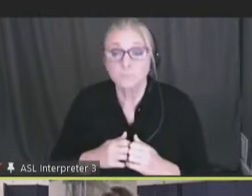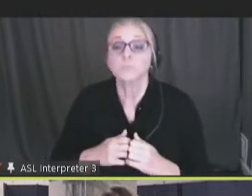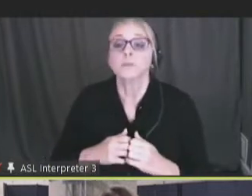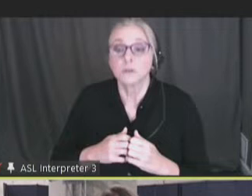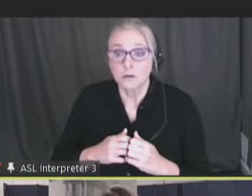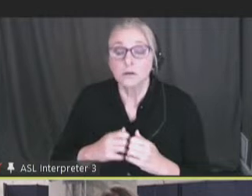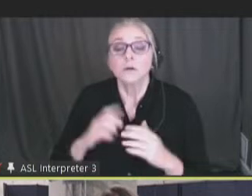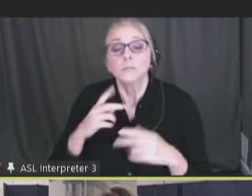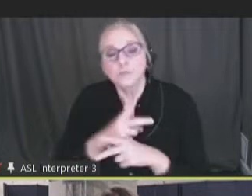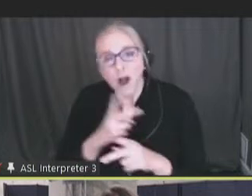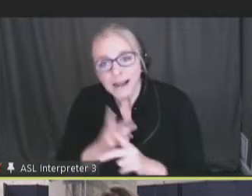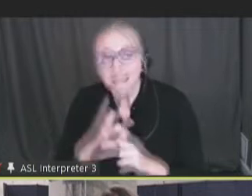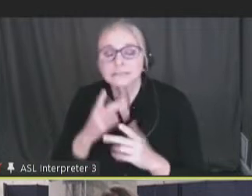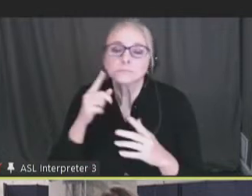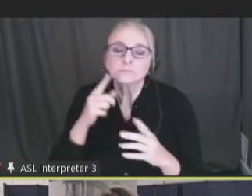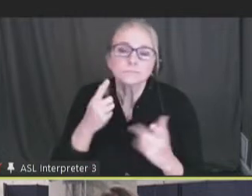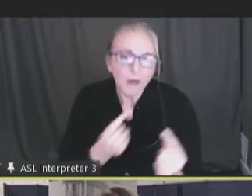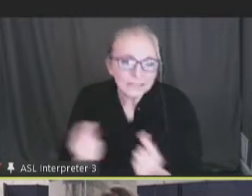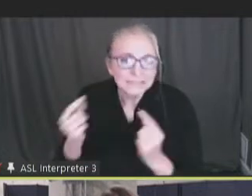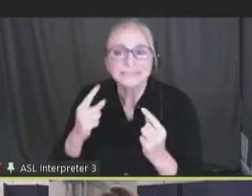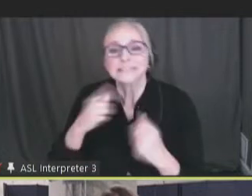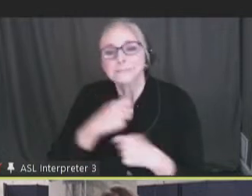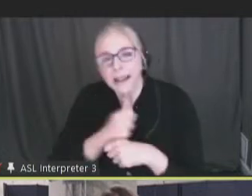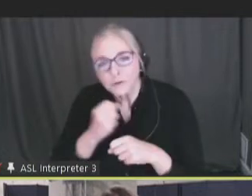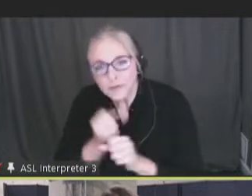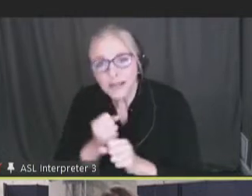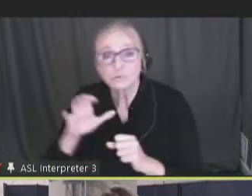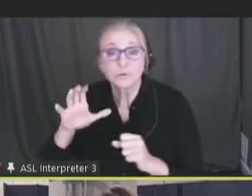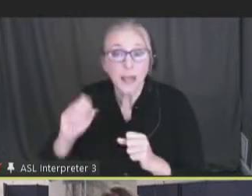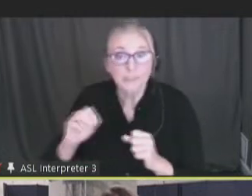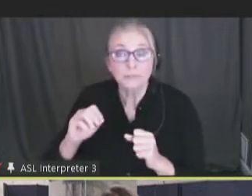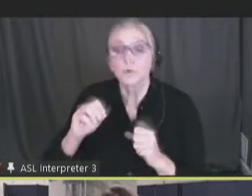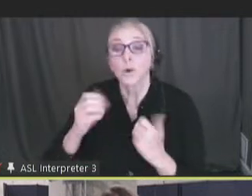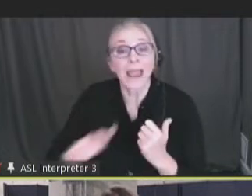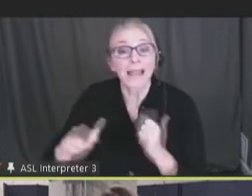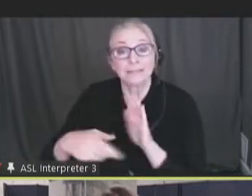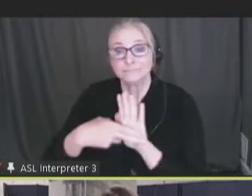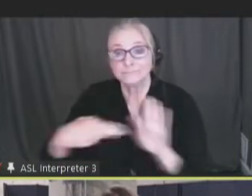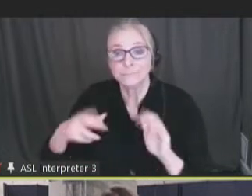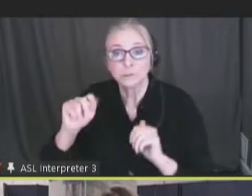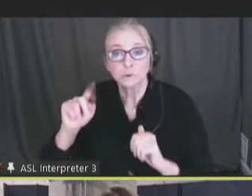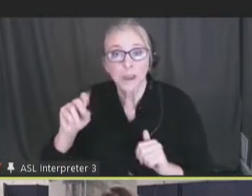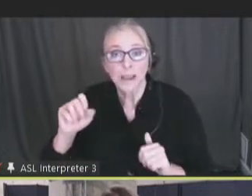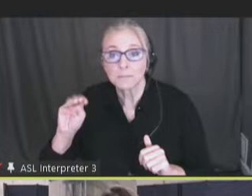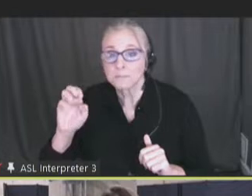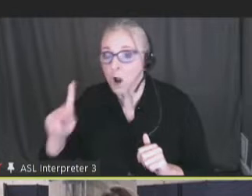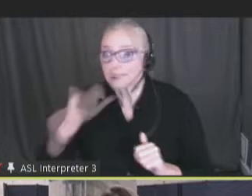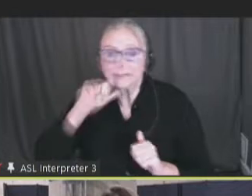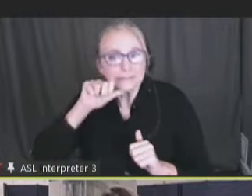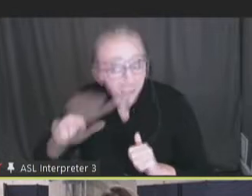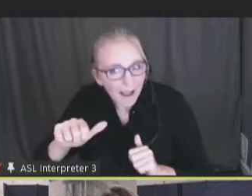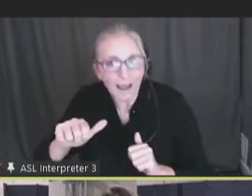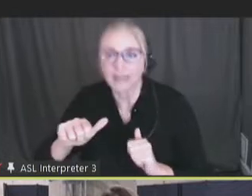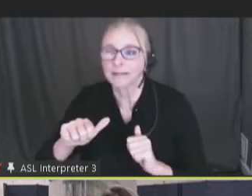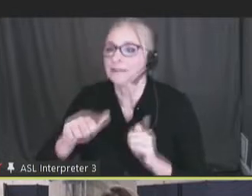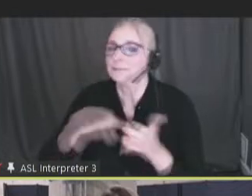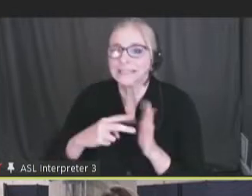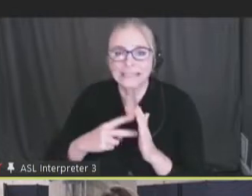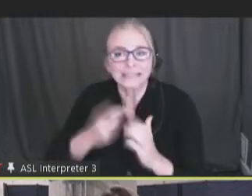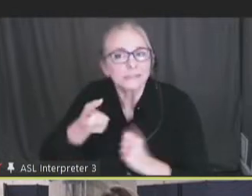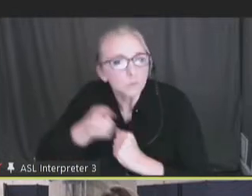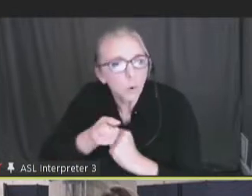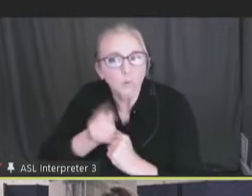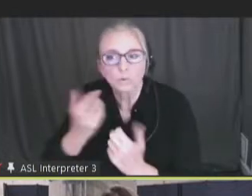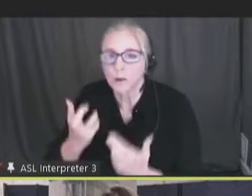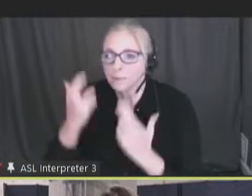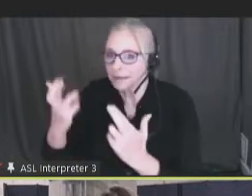products, processes, services, manufacturers, companies, or trademarks does not constitute its endorsement or recommendation by the U.S.